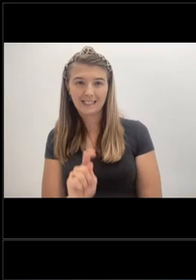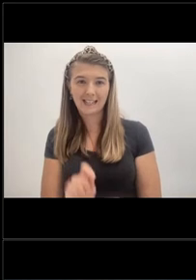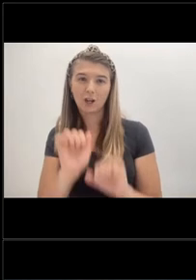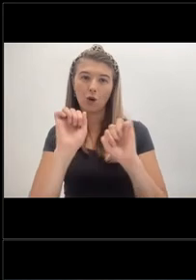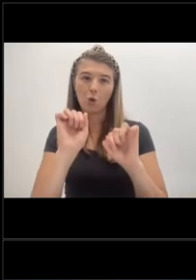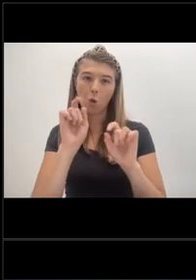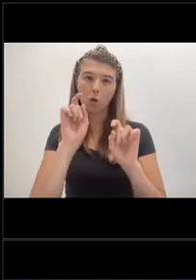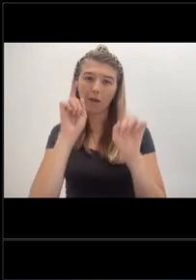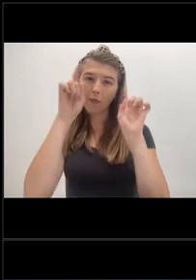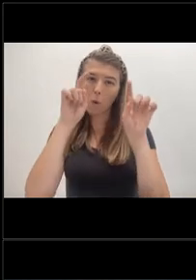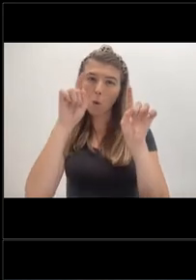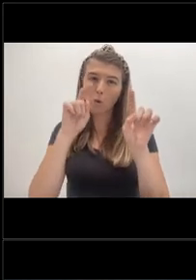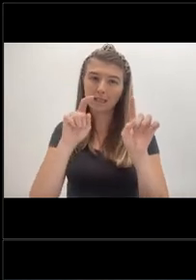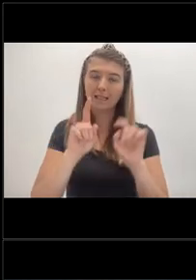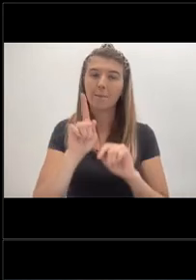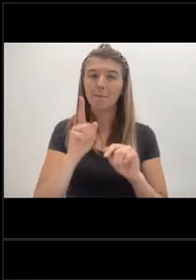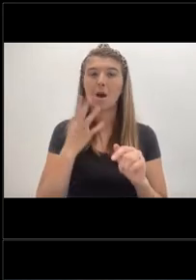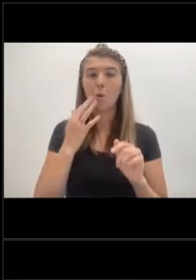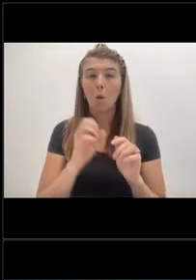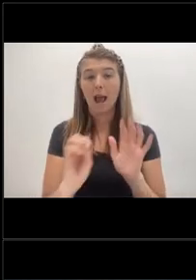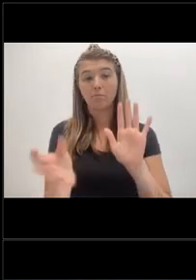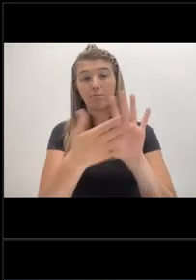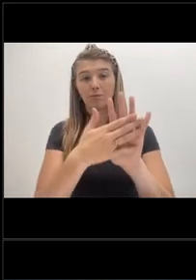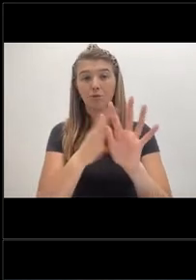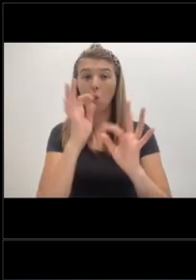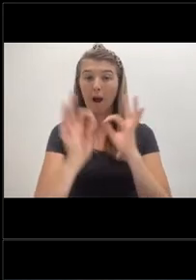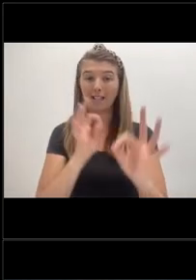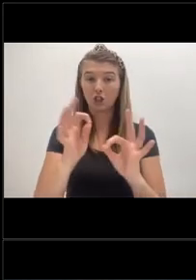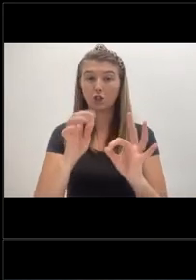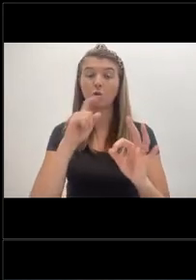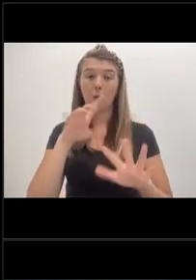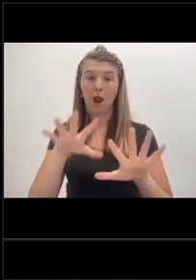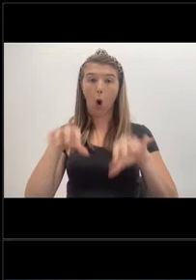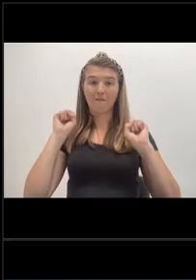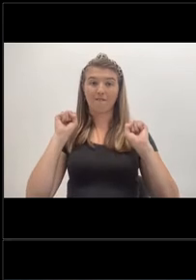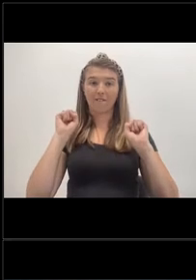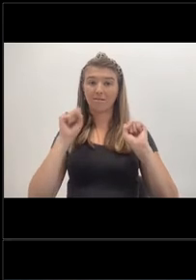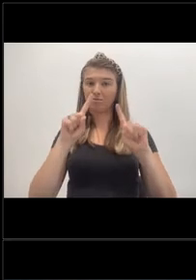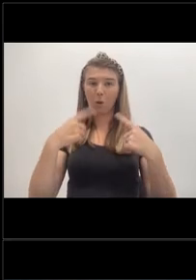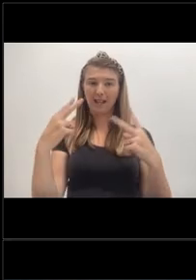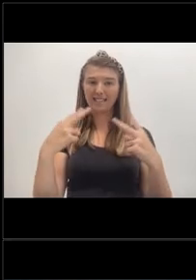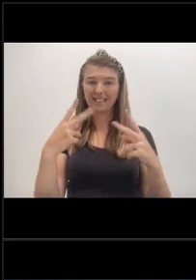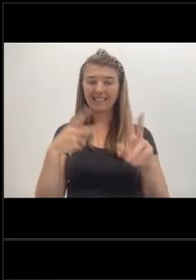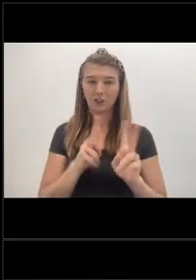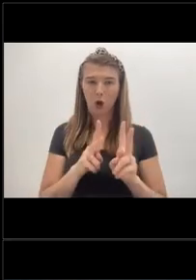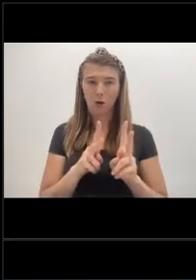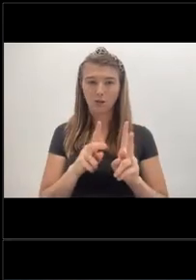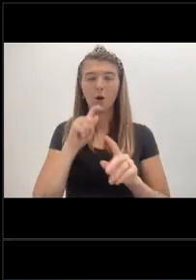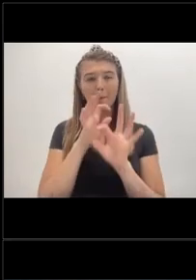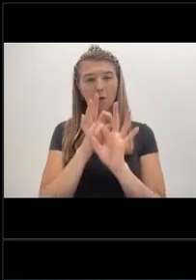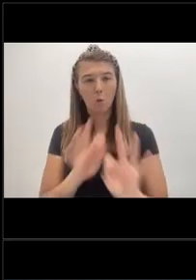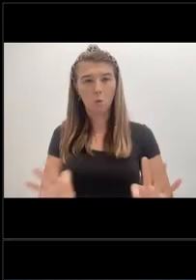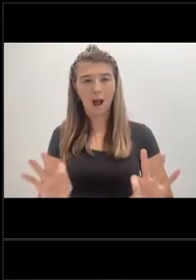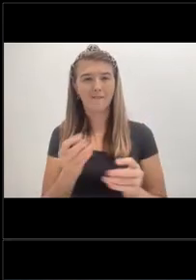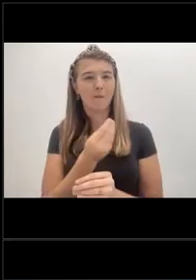the poll is on screen, it will override the webcam, so we won't see Rachel, which means we'll be quiet for a few seconds while the poll is running.